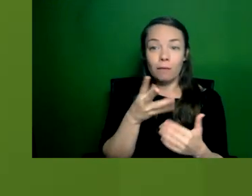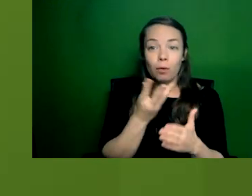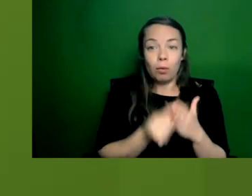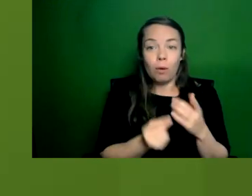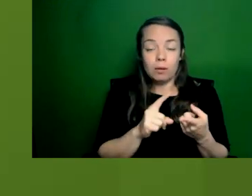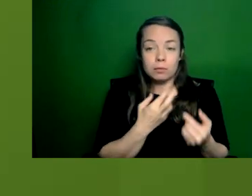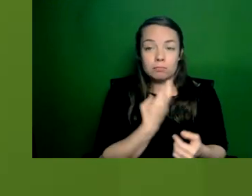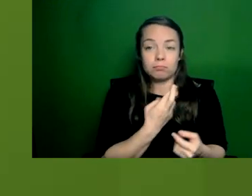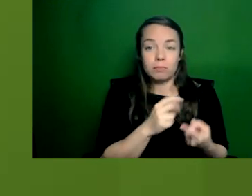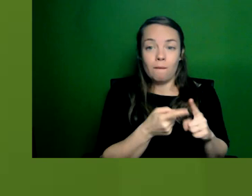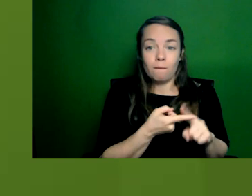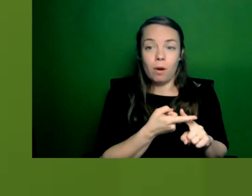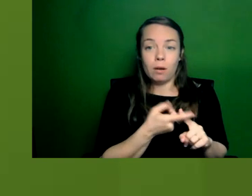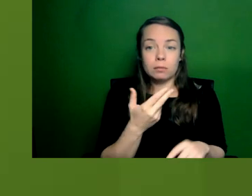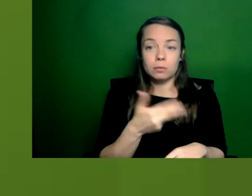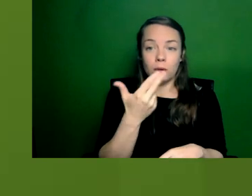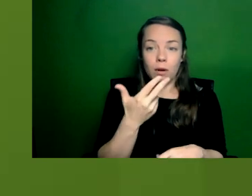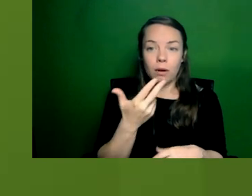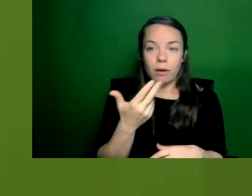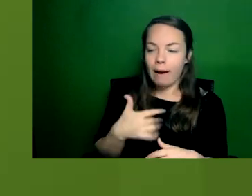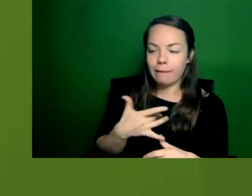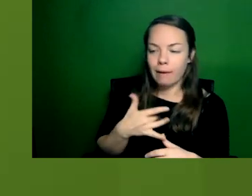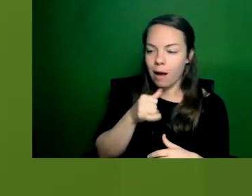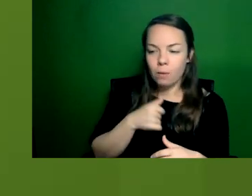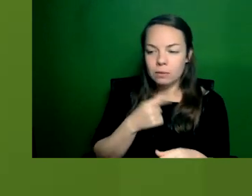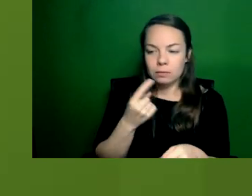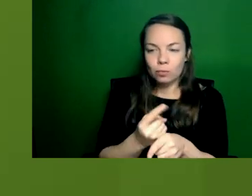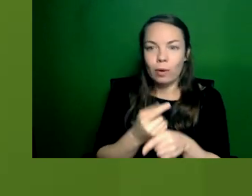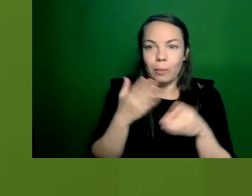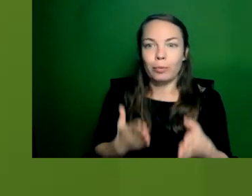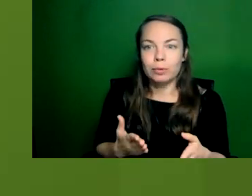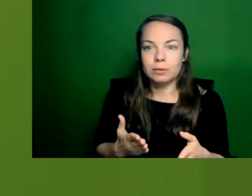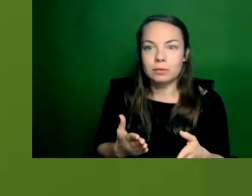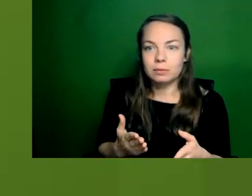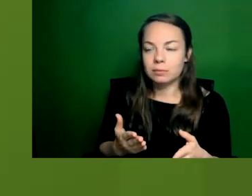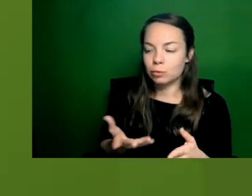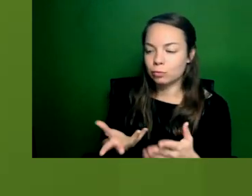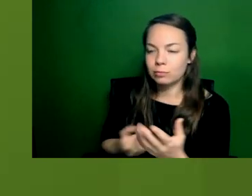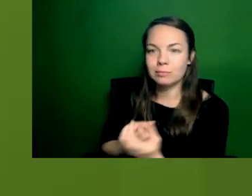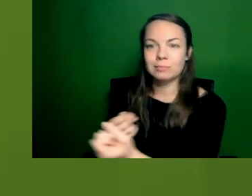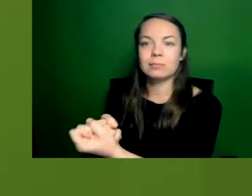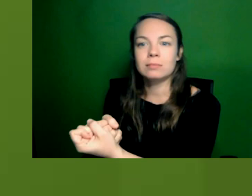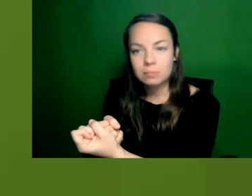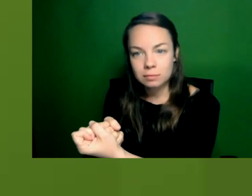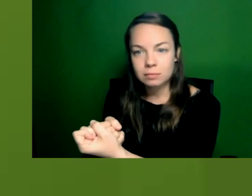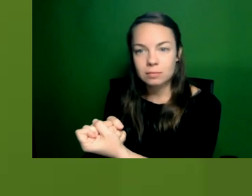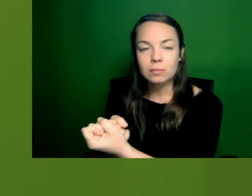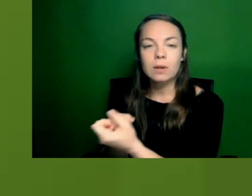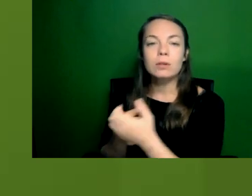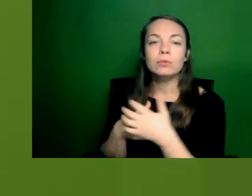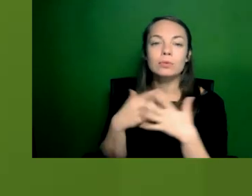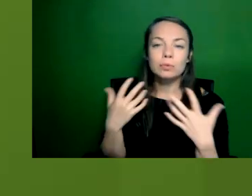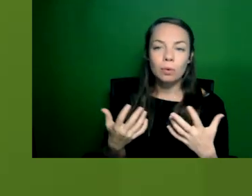had in that moment. I don't think I was the right person for him to really get that kind of support from,